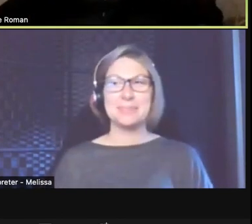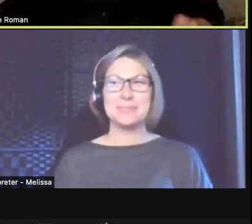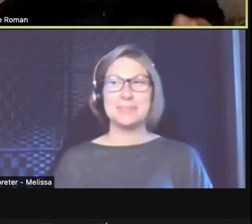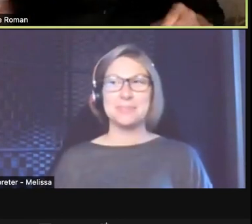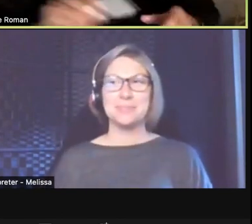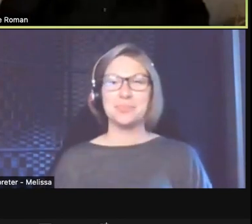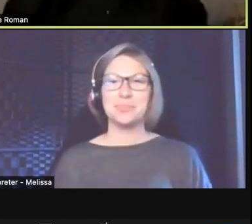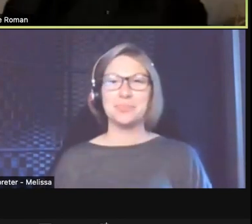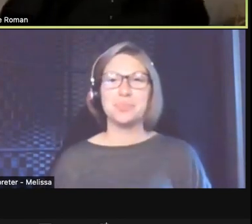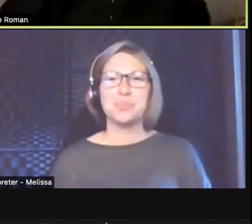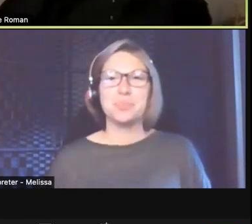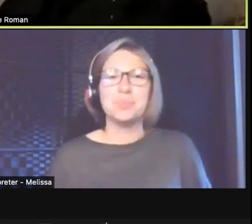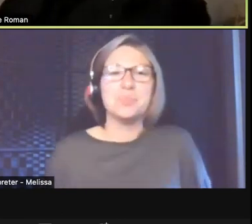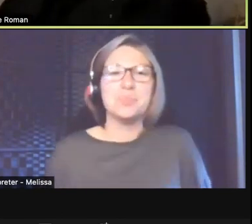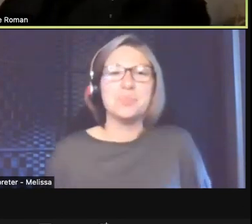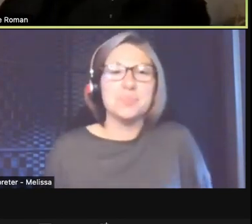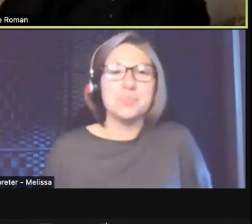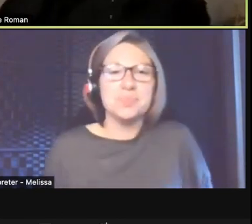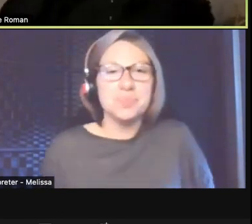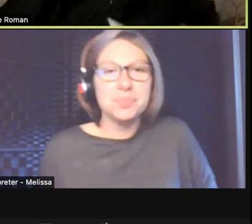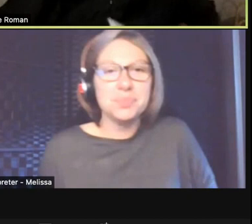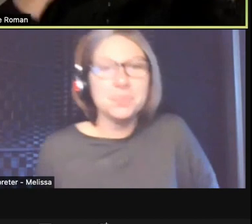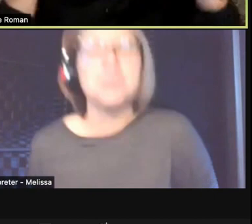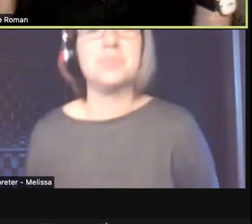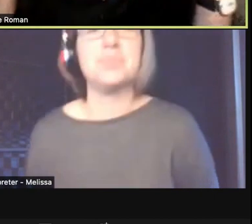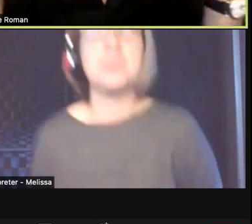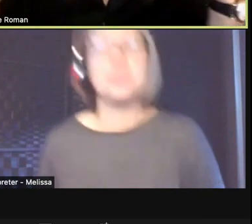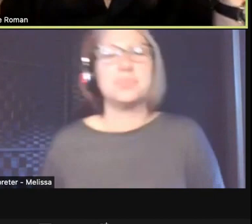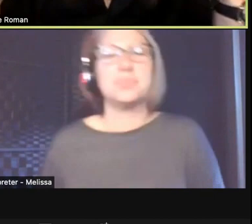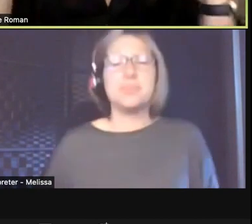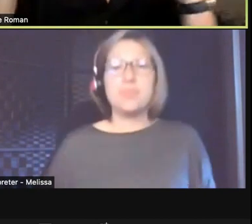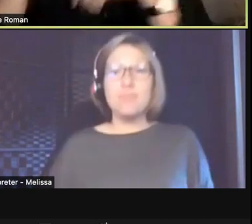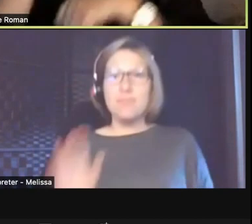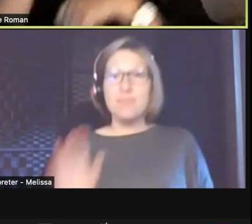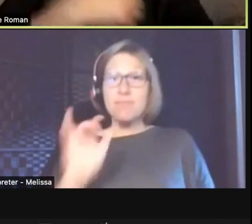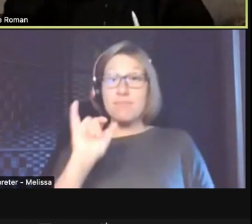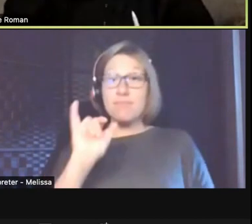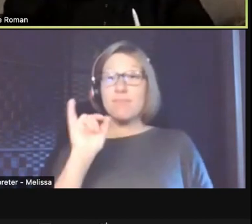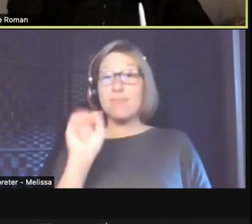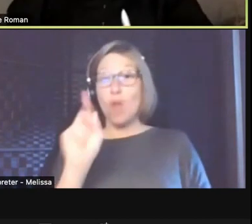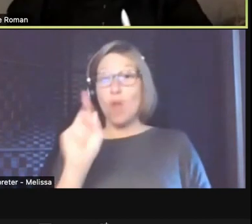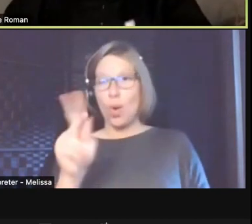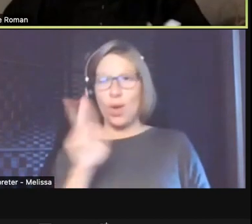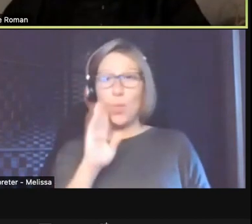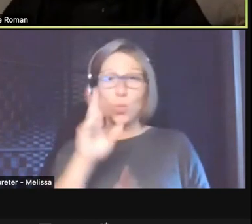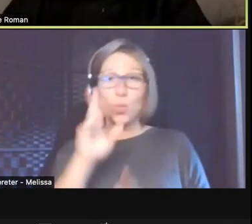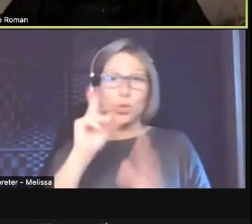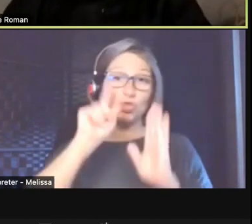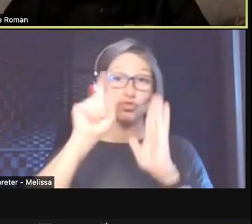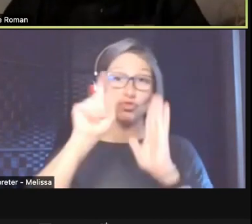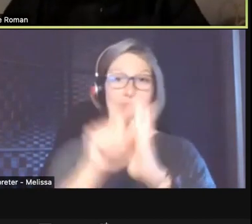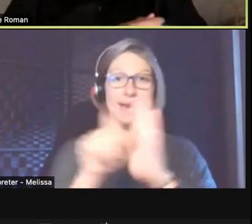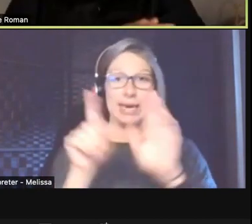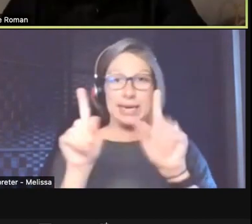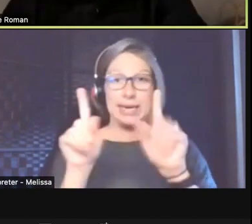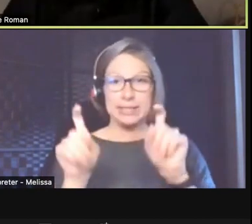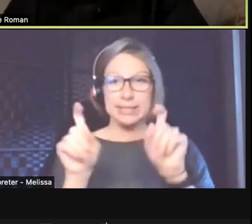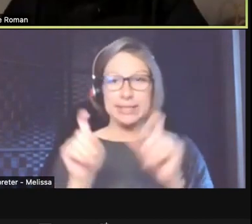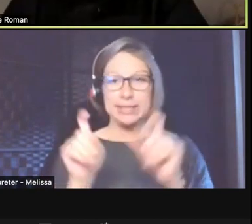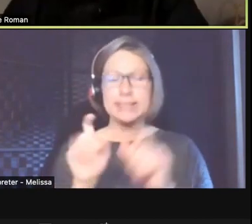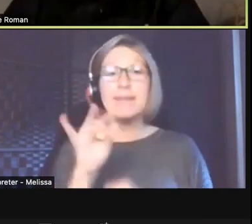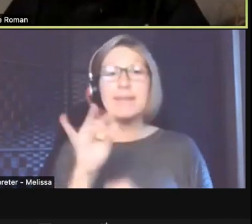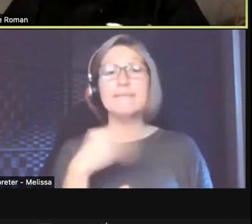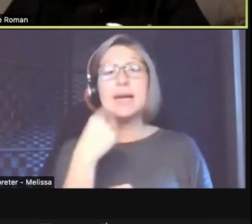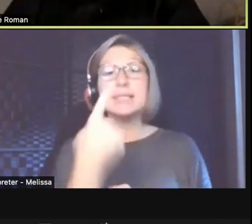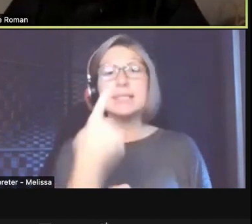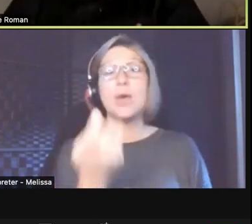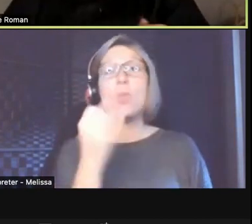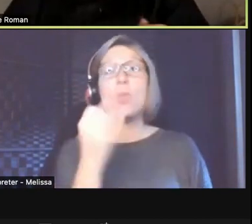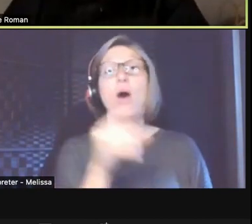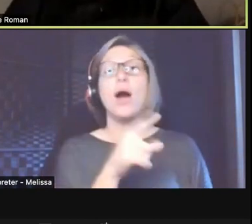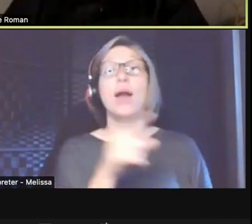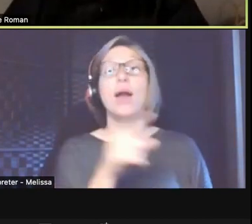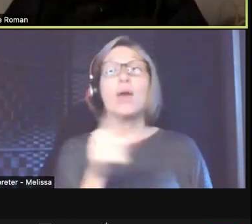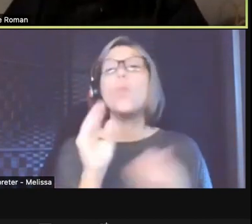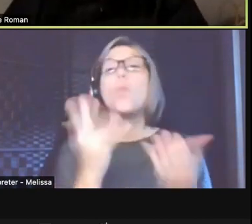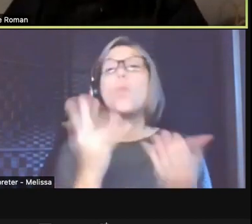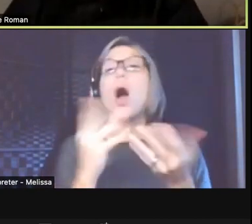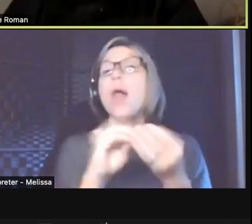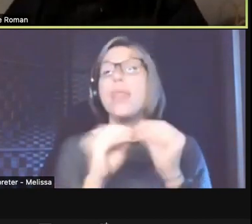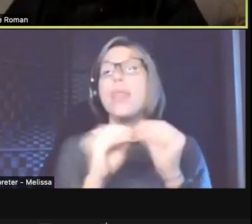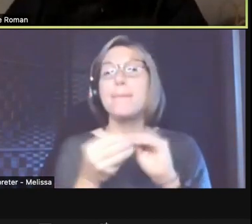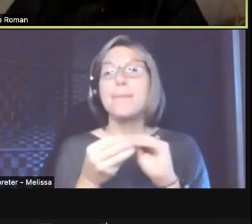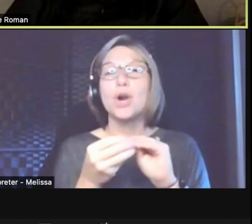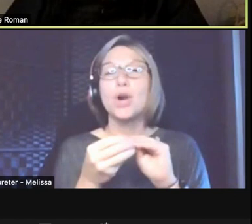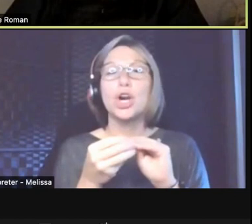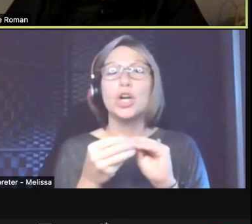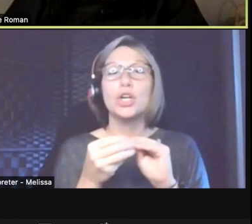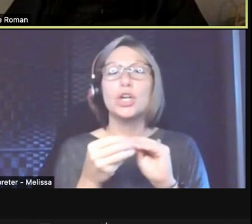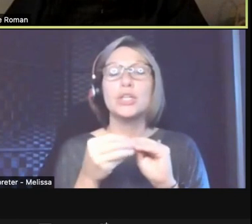Okay, so if I said to you, we'll do a recognition task. If I said to you, one of these people, what number is